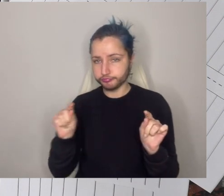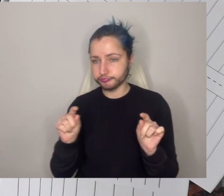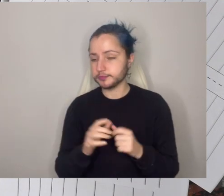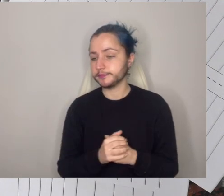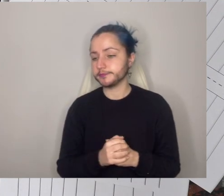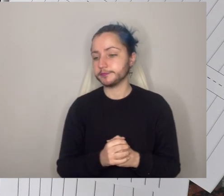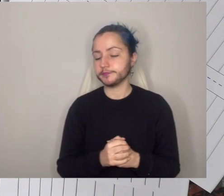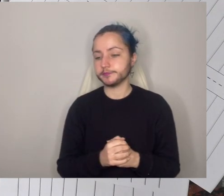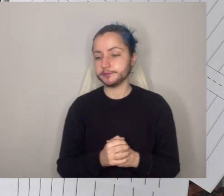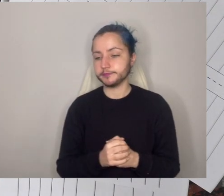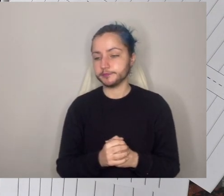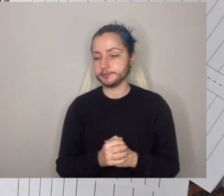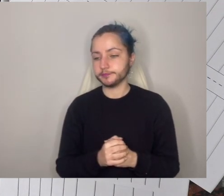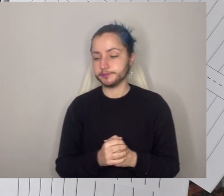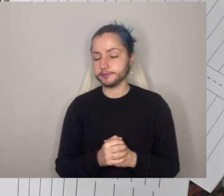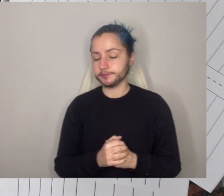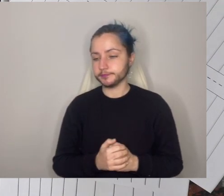and joining those up.